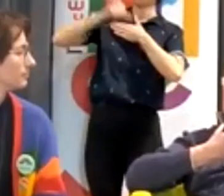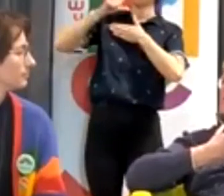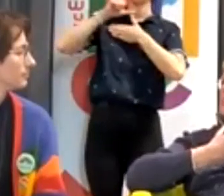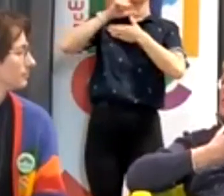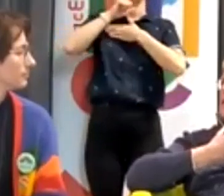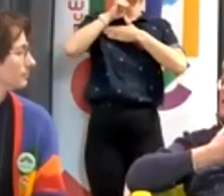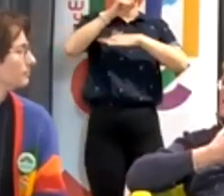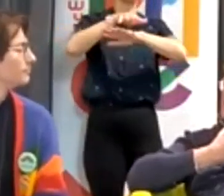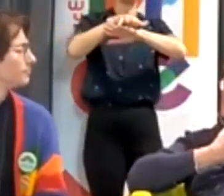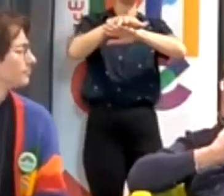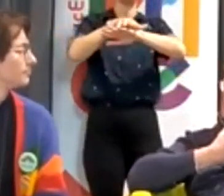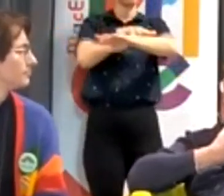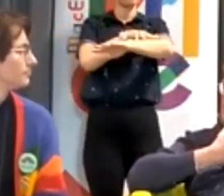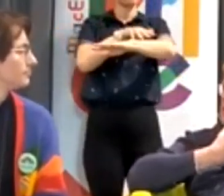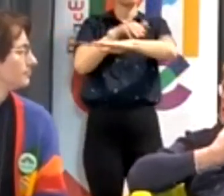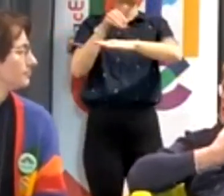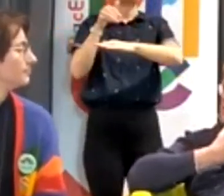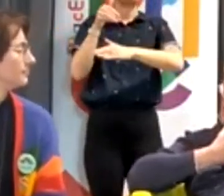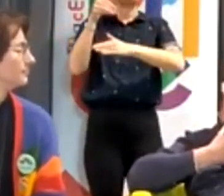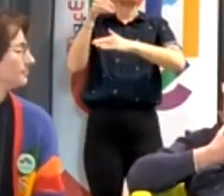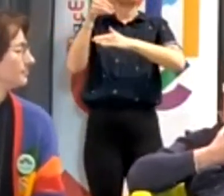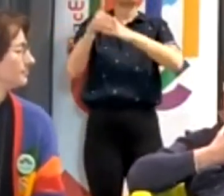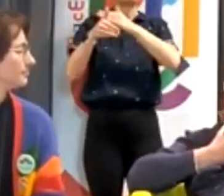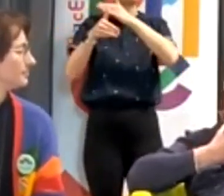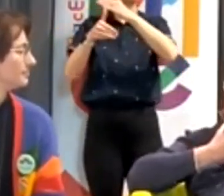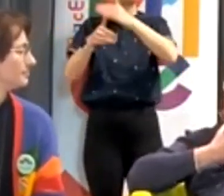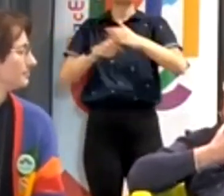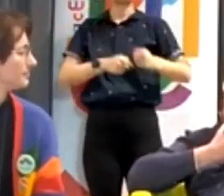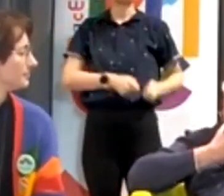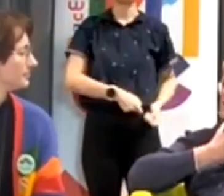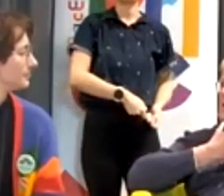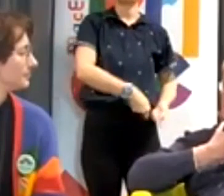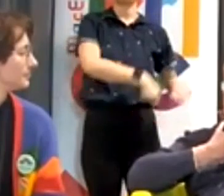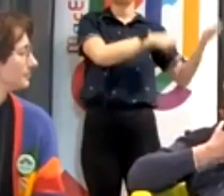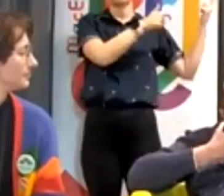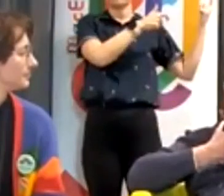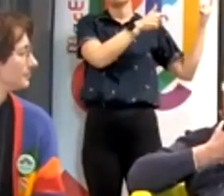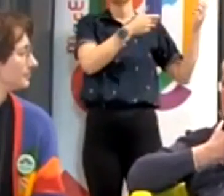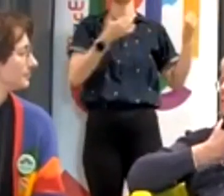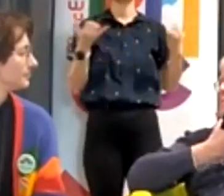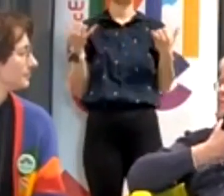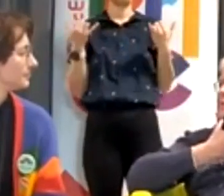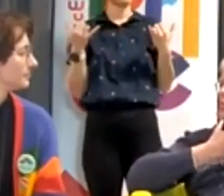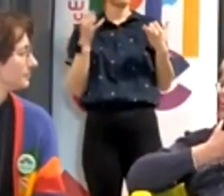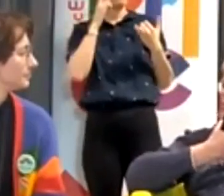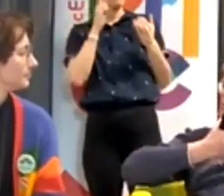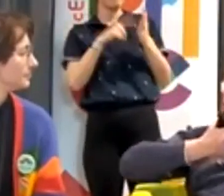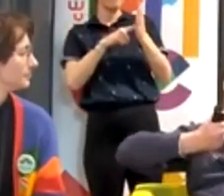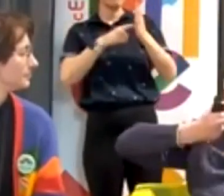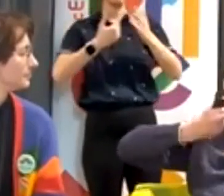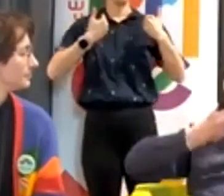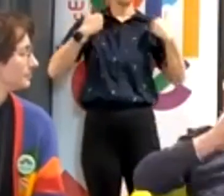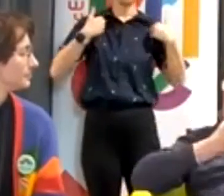slowly coming to recognize that for the crap it is, and recognizing that I have my personal worth,